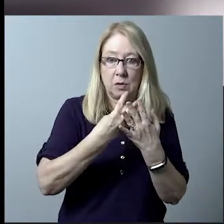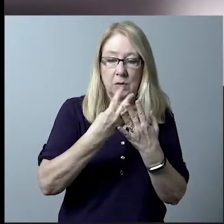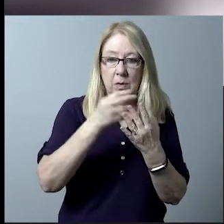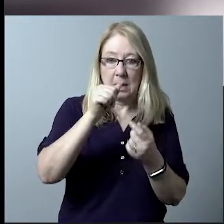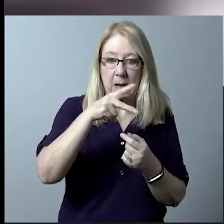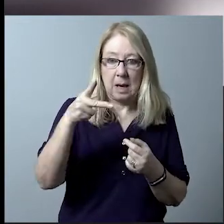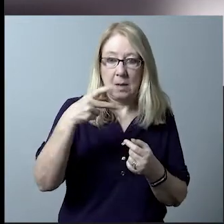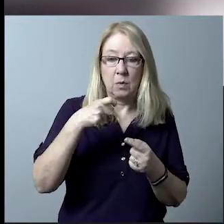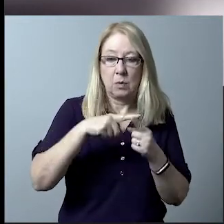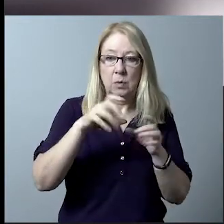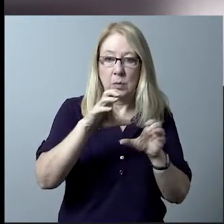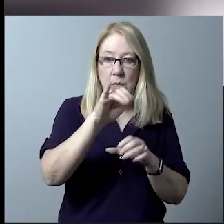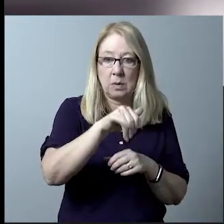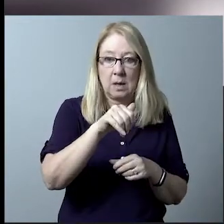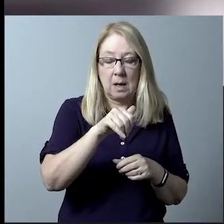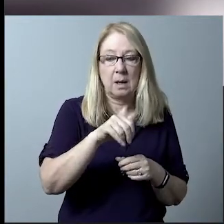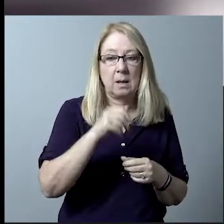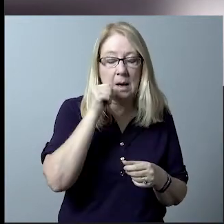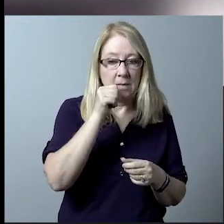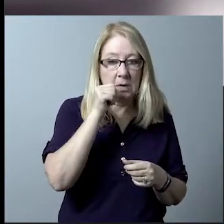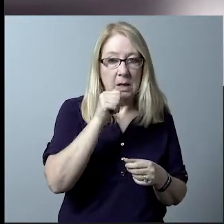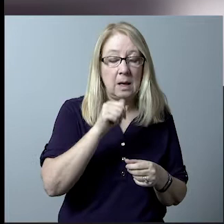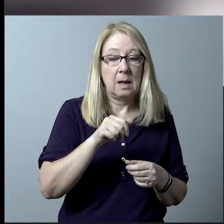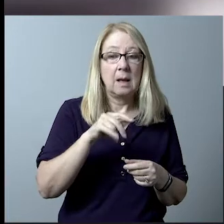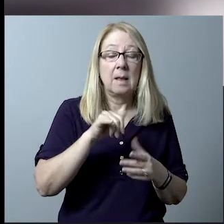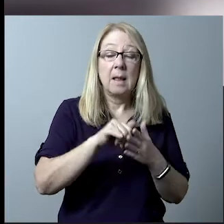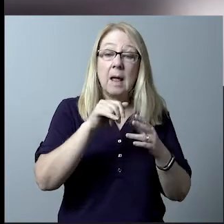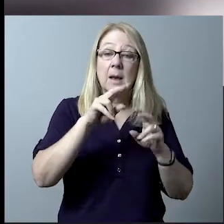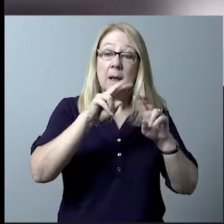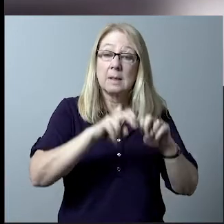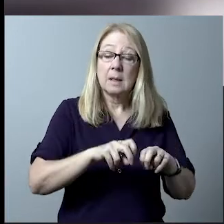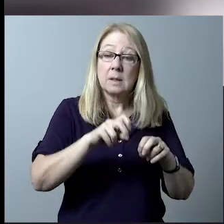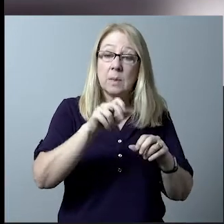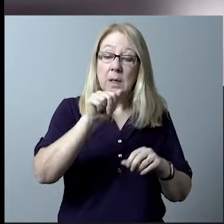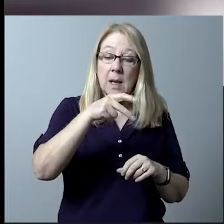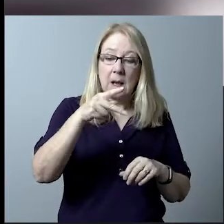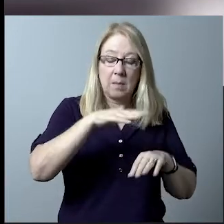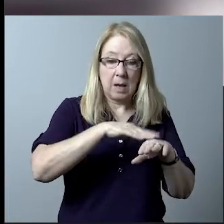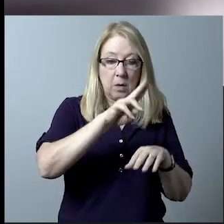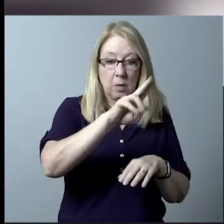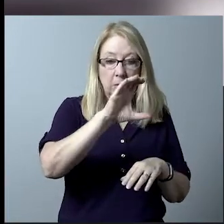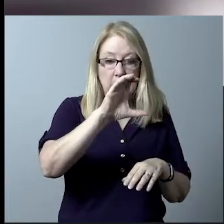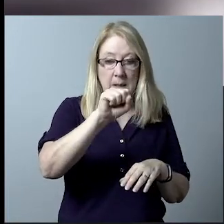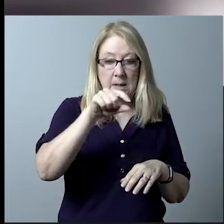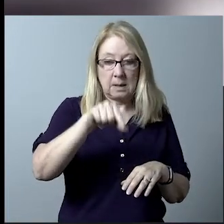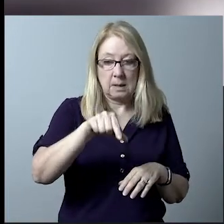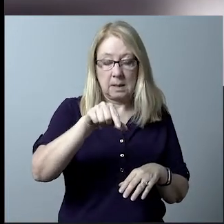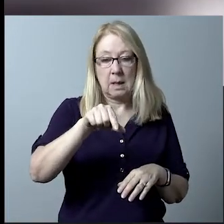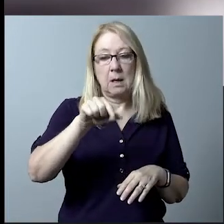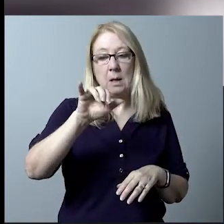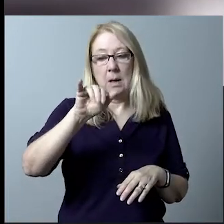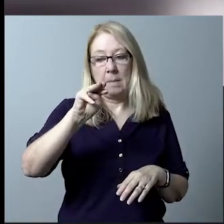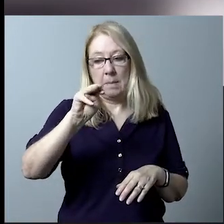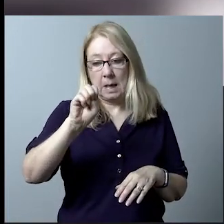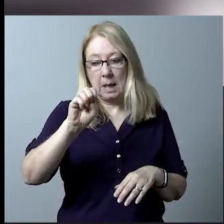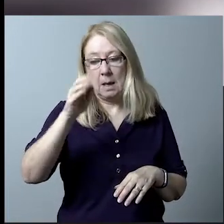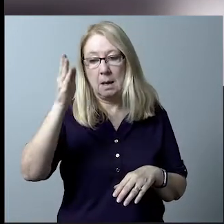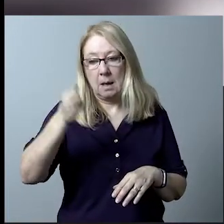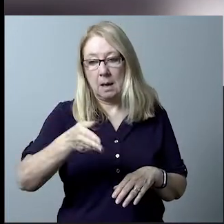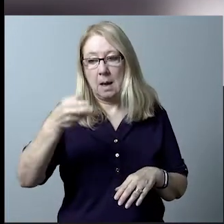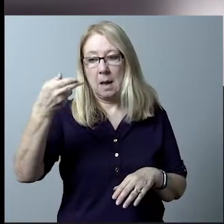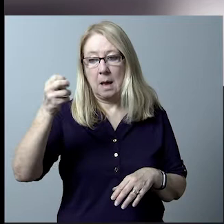daily health assessment app that we would like you to take that Stephanie just talked about. The health assessment app is located at